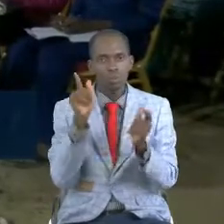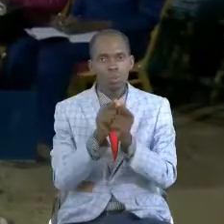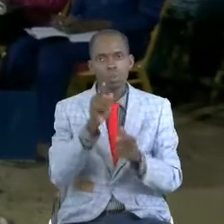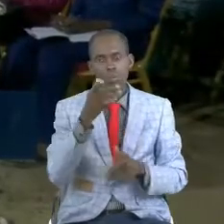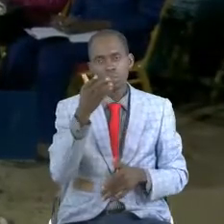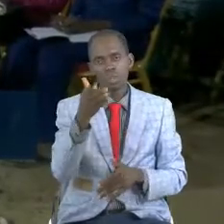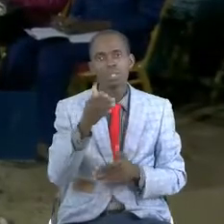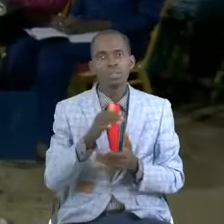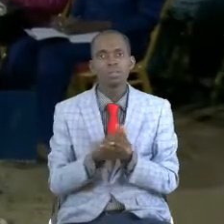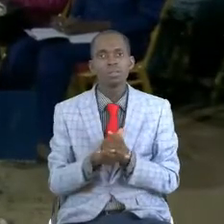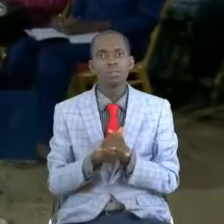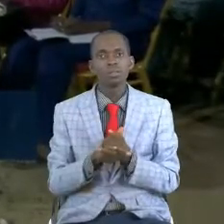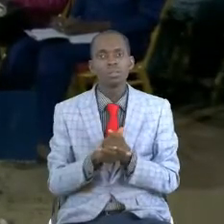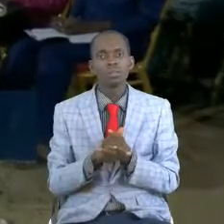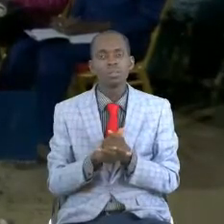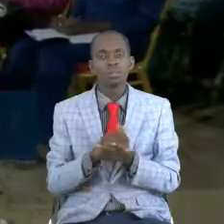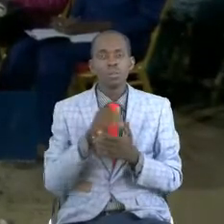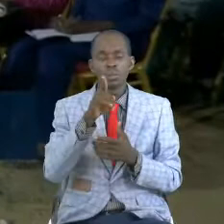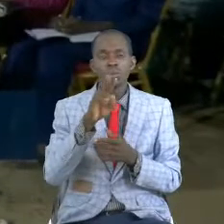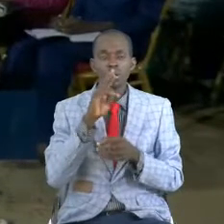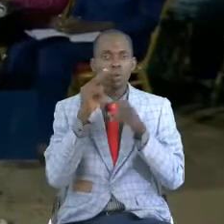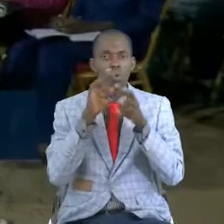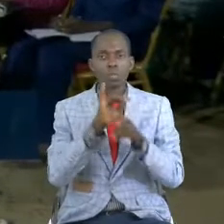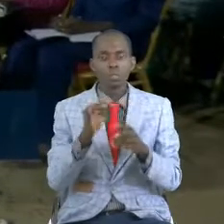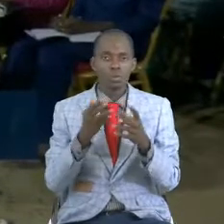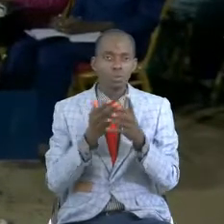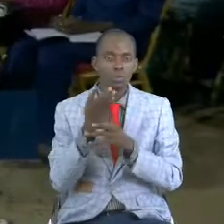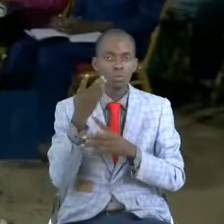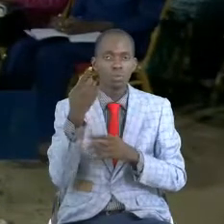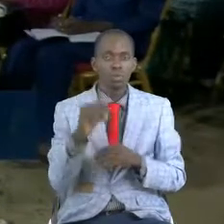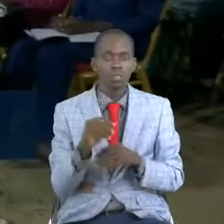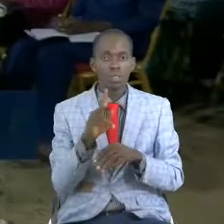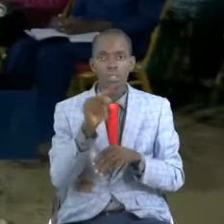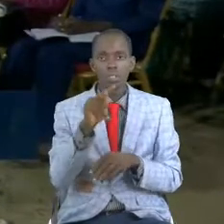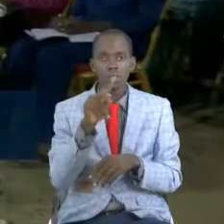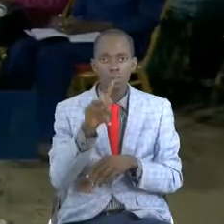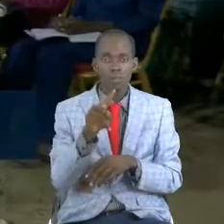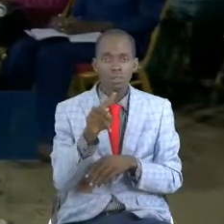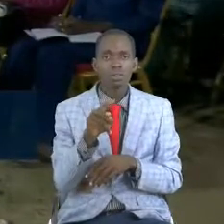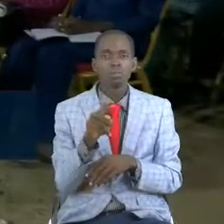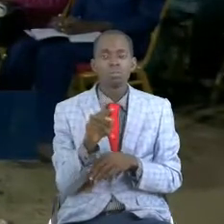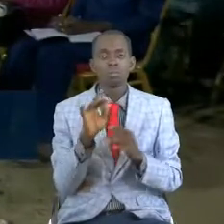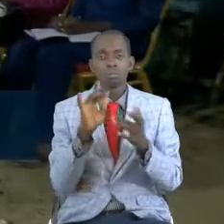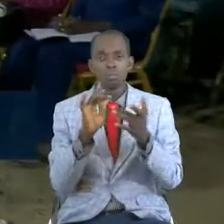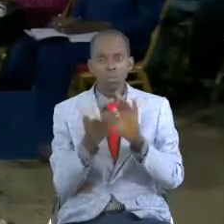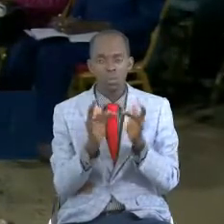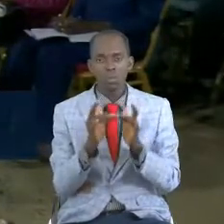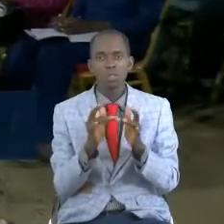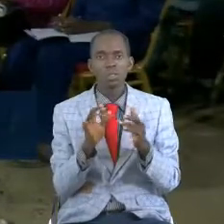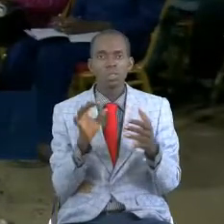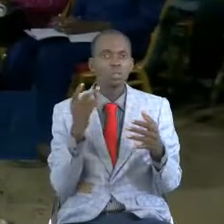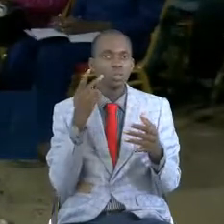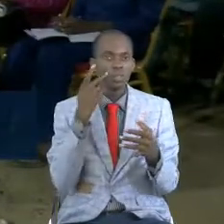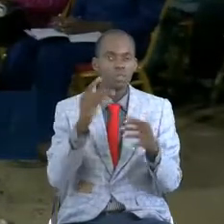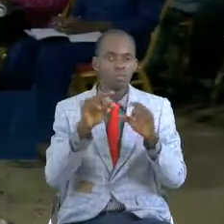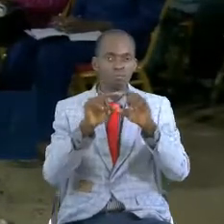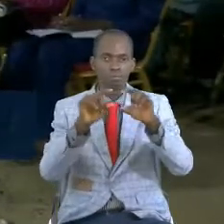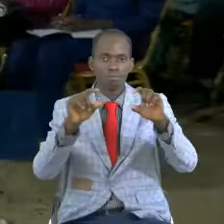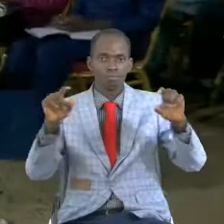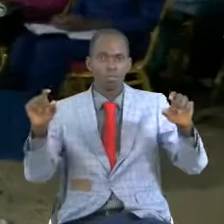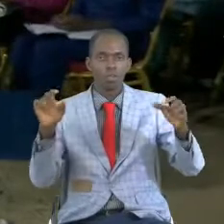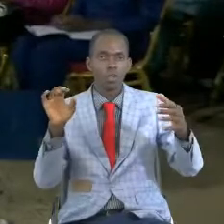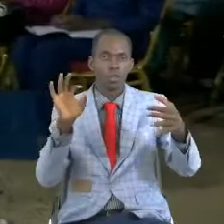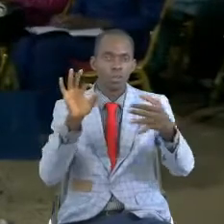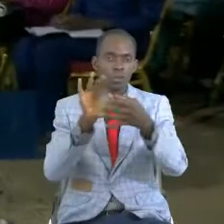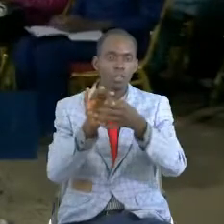If you are already on television, connect with Christ on television.